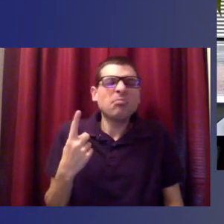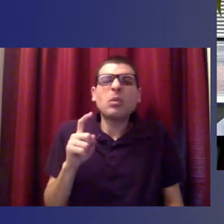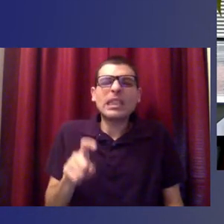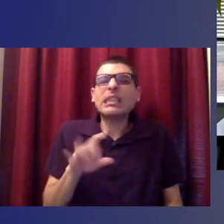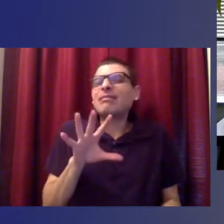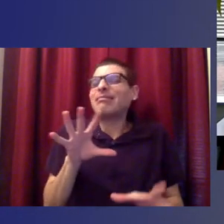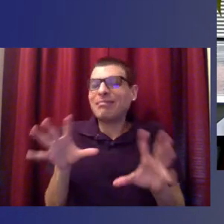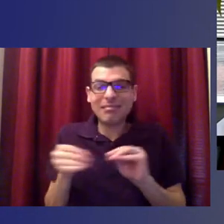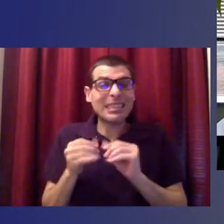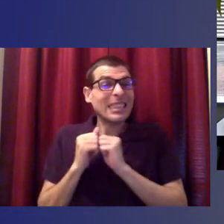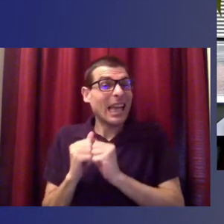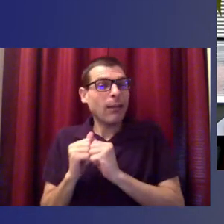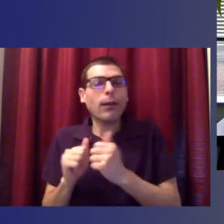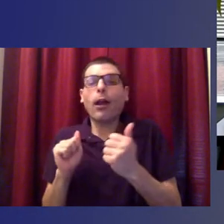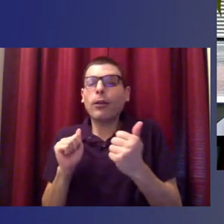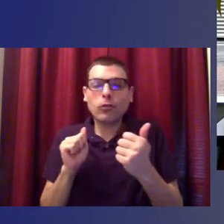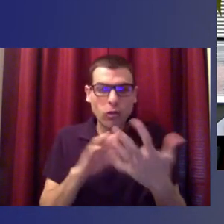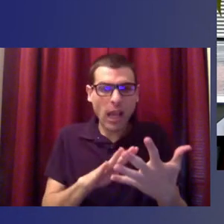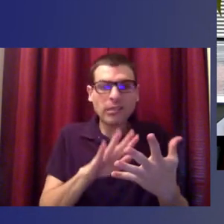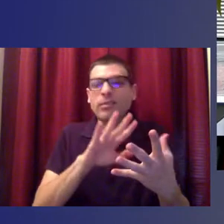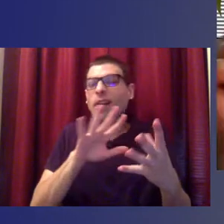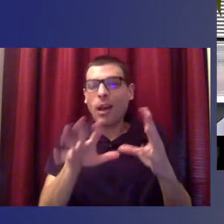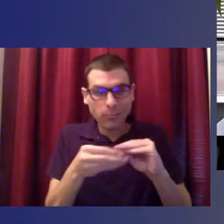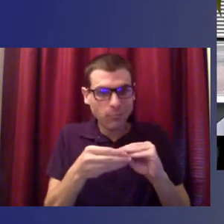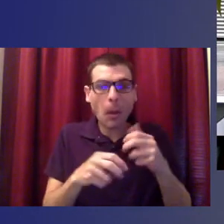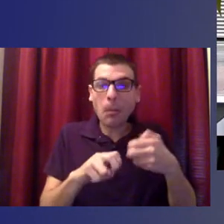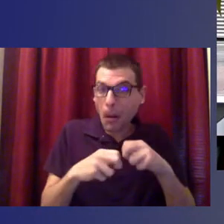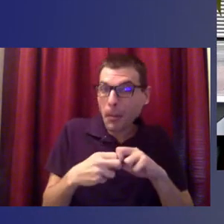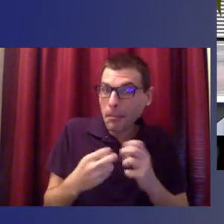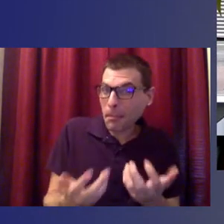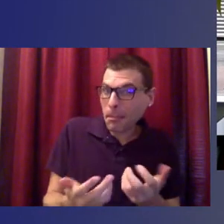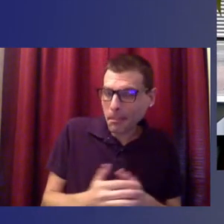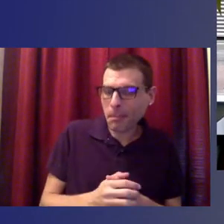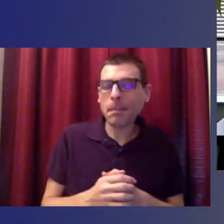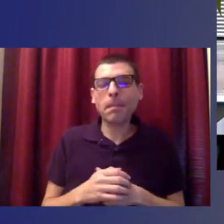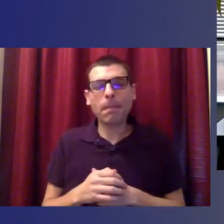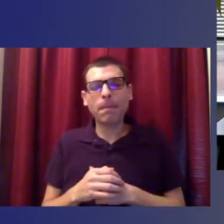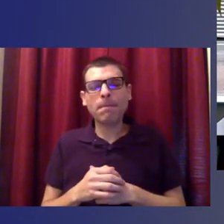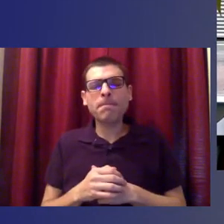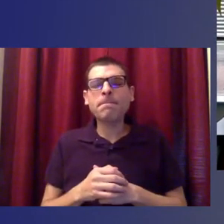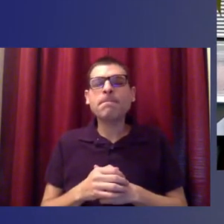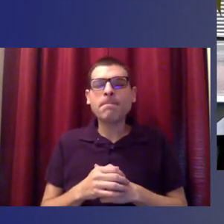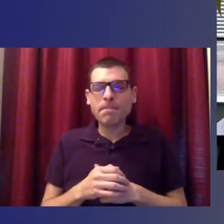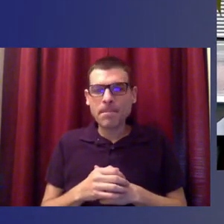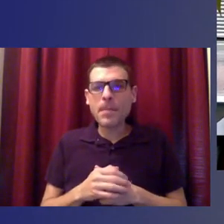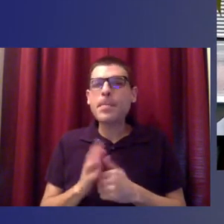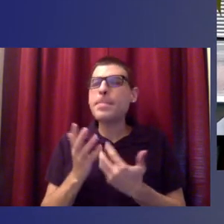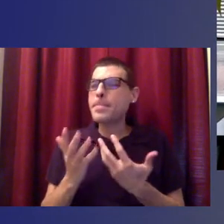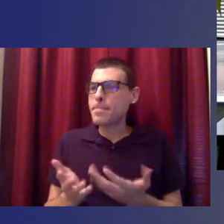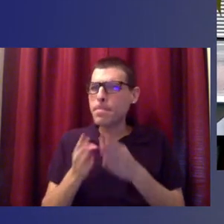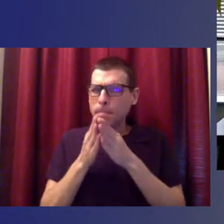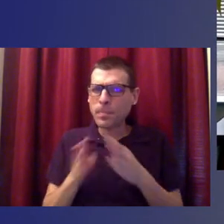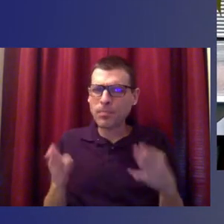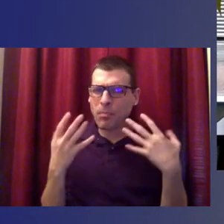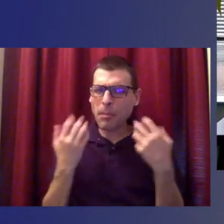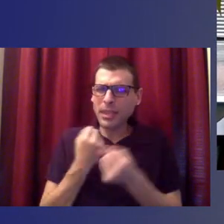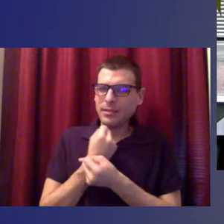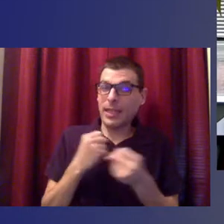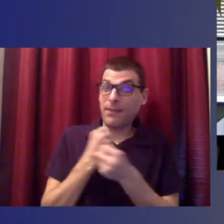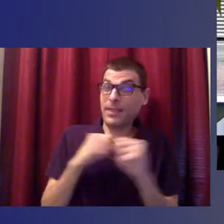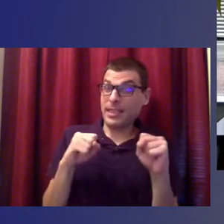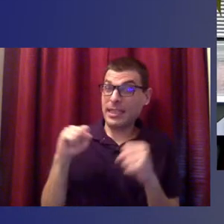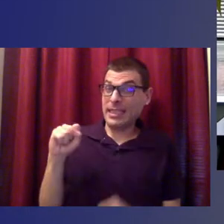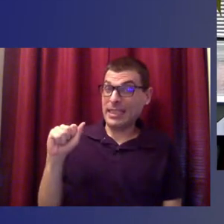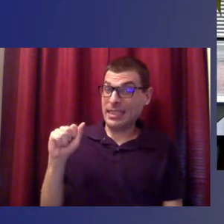Mm-hmm, mm-hmm. Trying to decide which place to go here. Let's follow up on the public safety conversation since you brought up gun